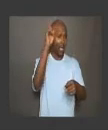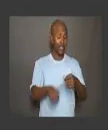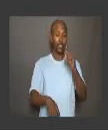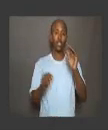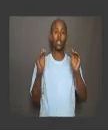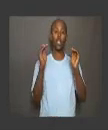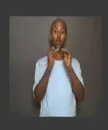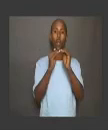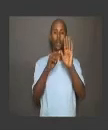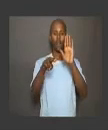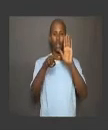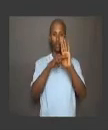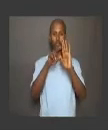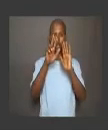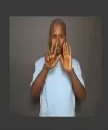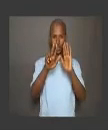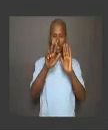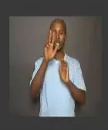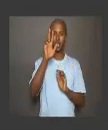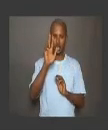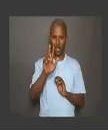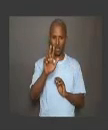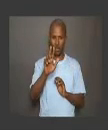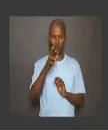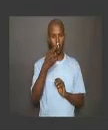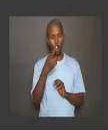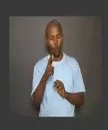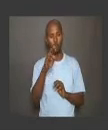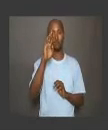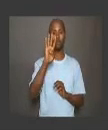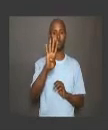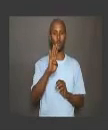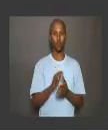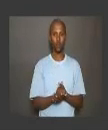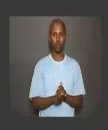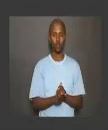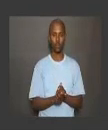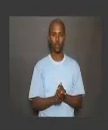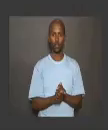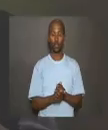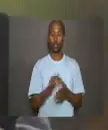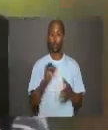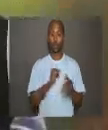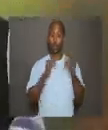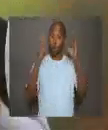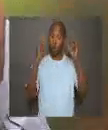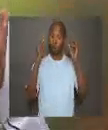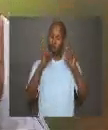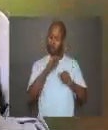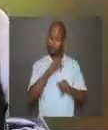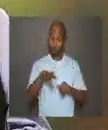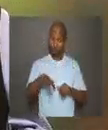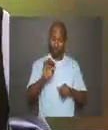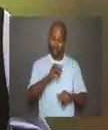For x cannot equal negative 3, 3, or 4.